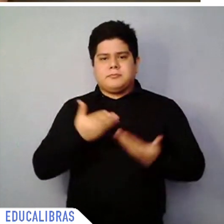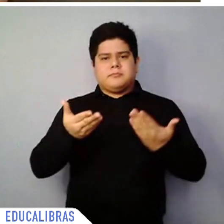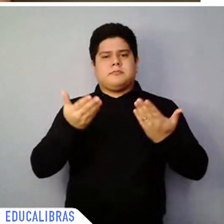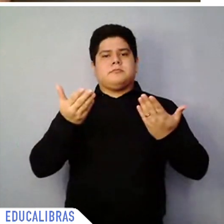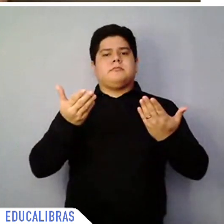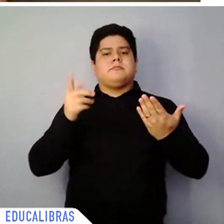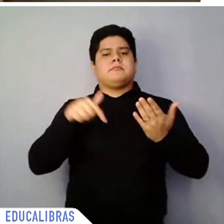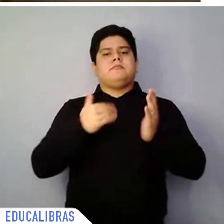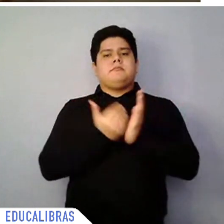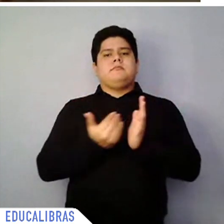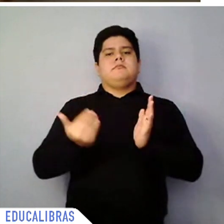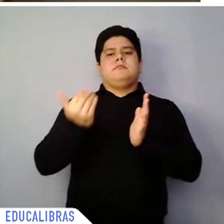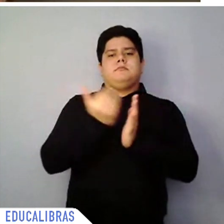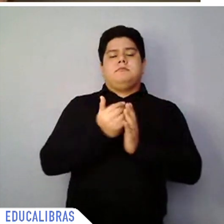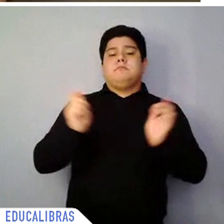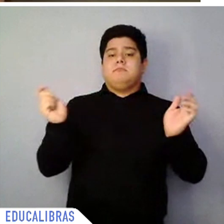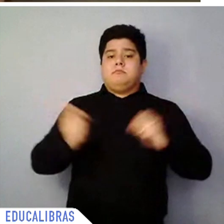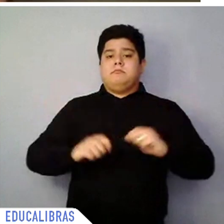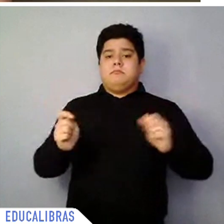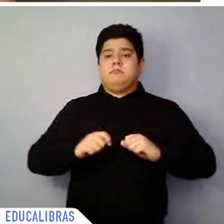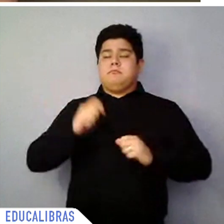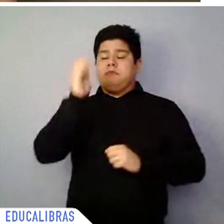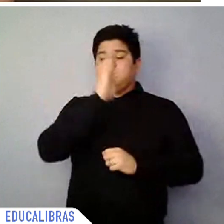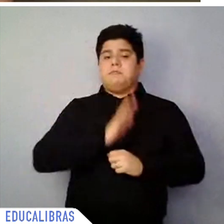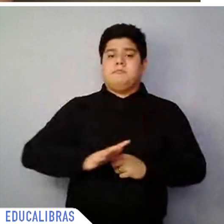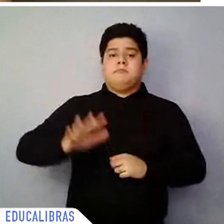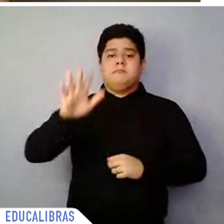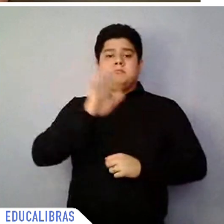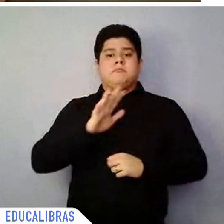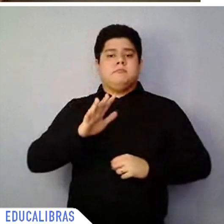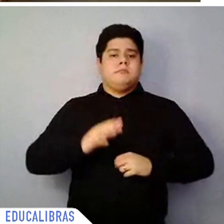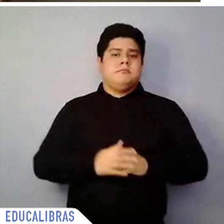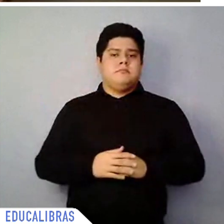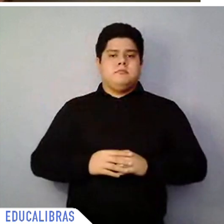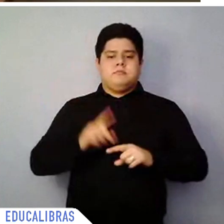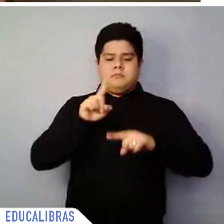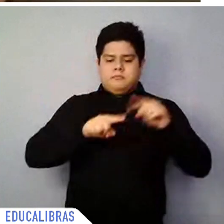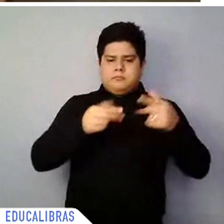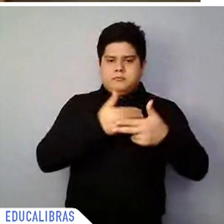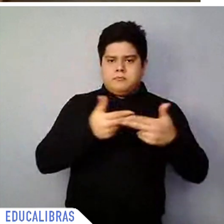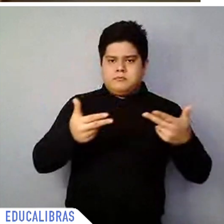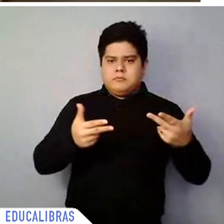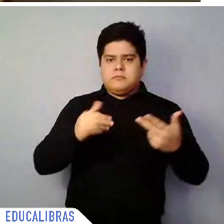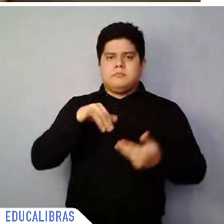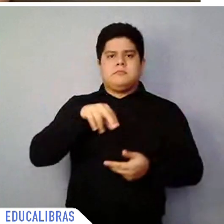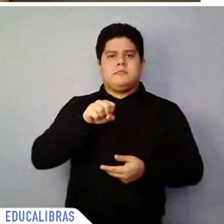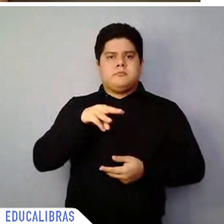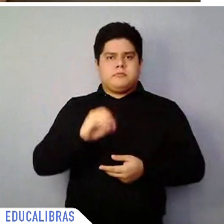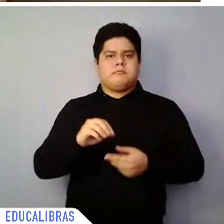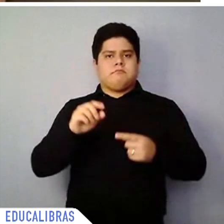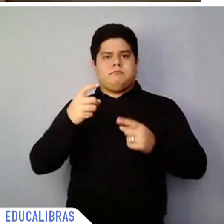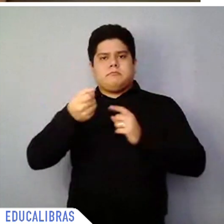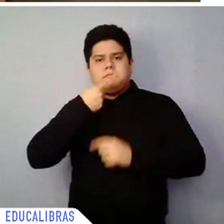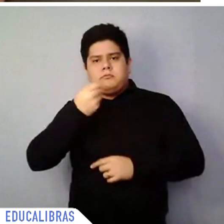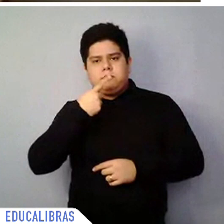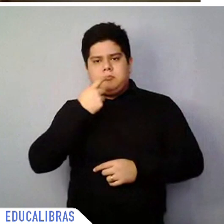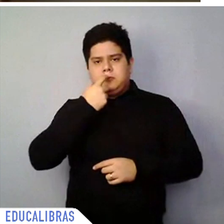great challenge that has been presented by the pandemics is to increase our capacity